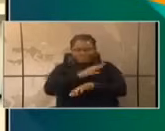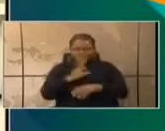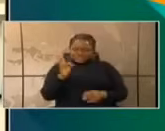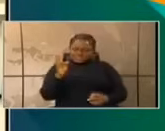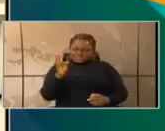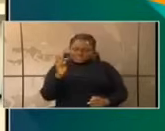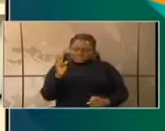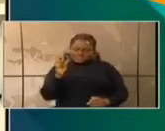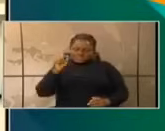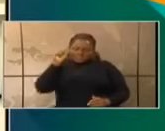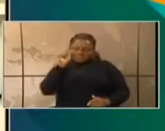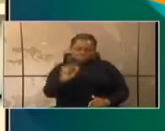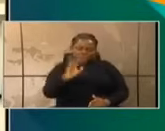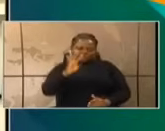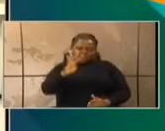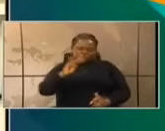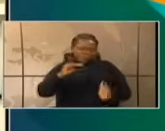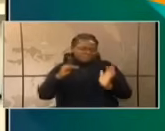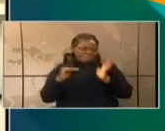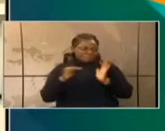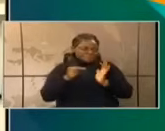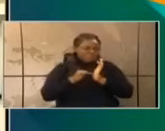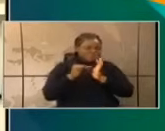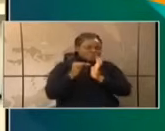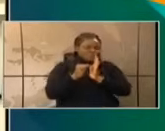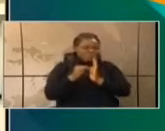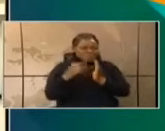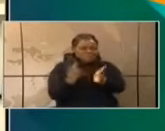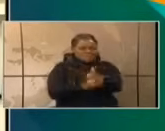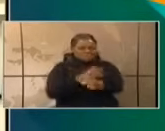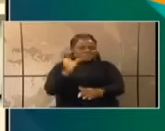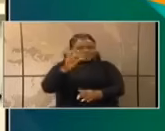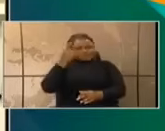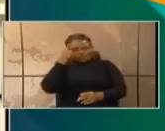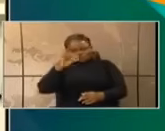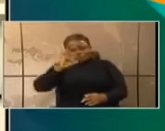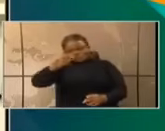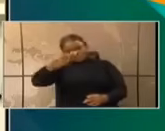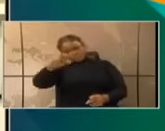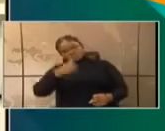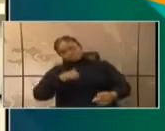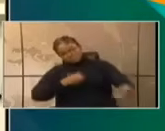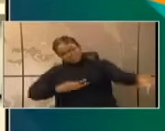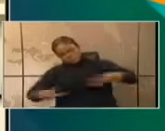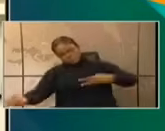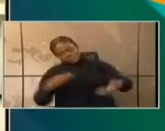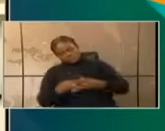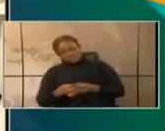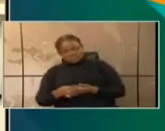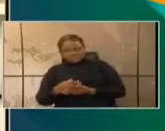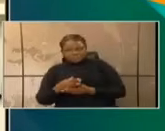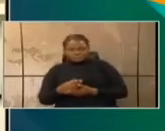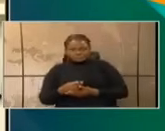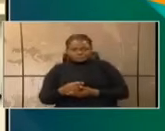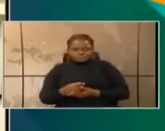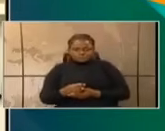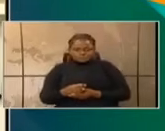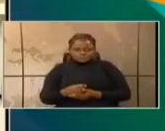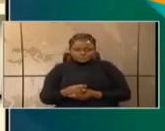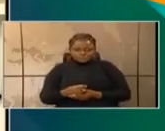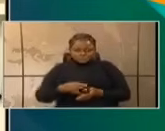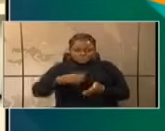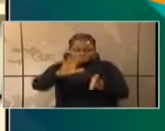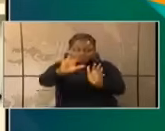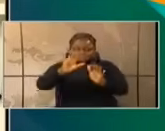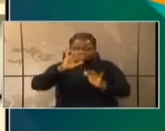no, 16.4 million Ghana cedis on the koto. Mathematical set, Akuma GSS 4. Why are you Yaman